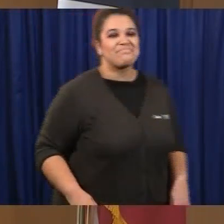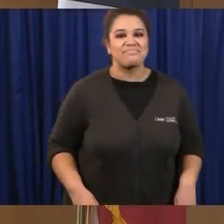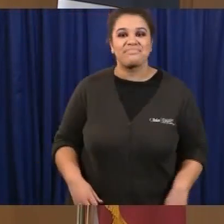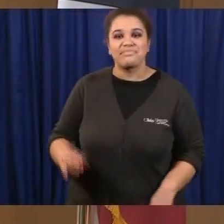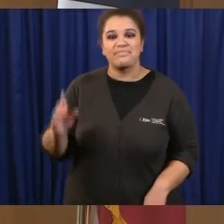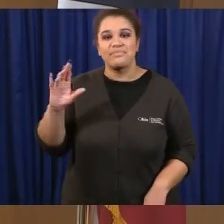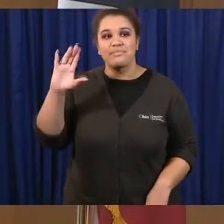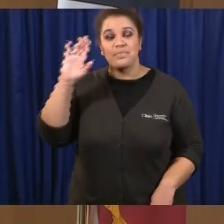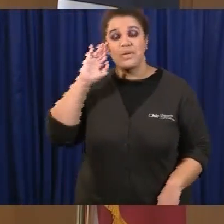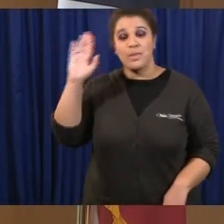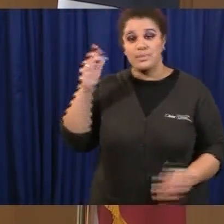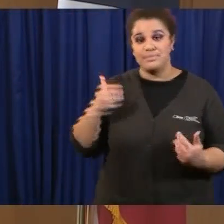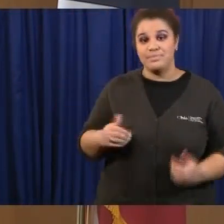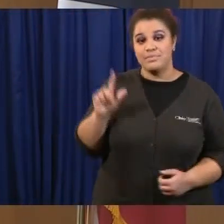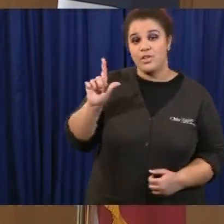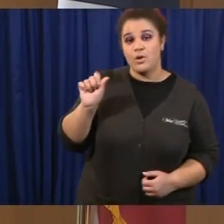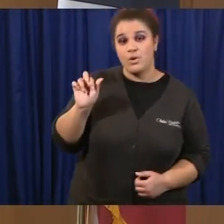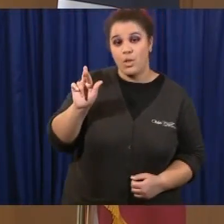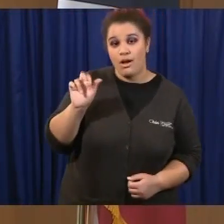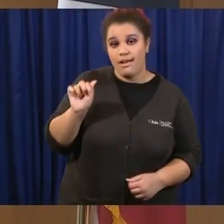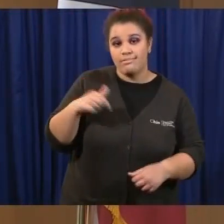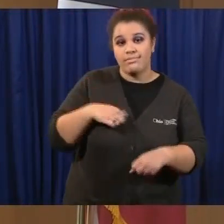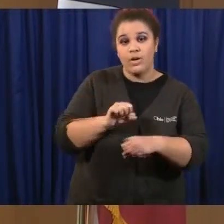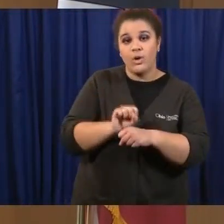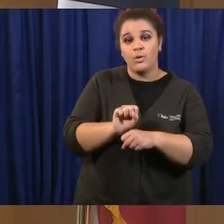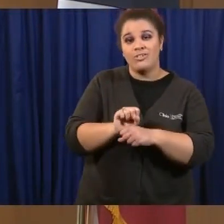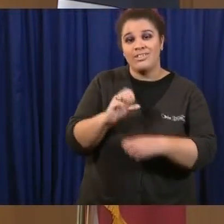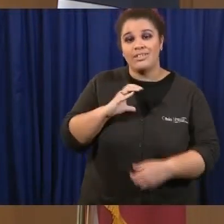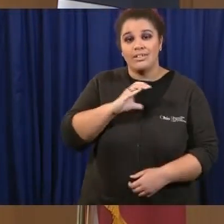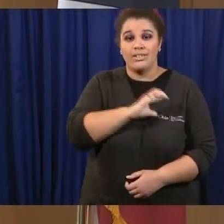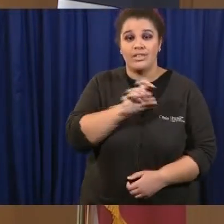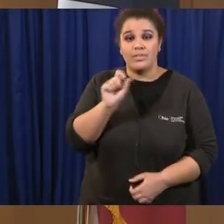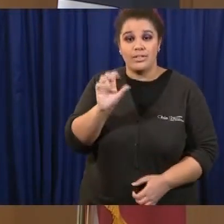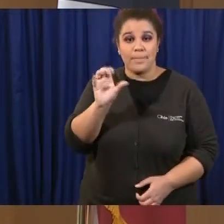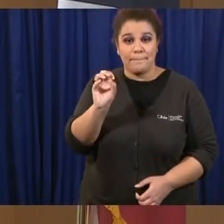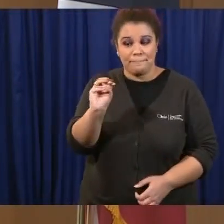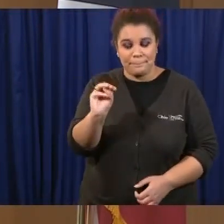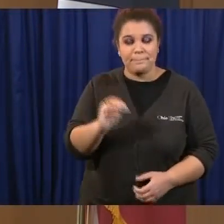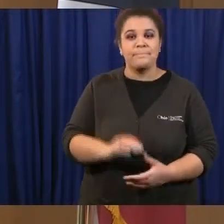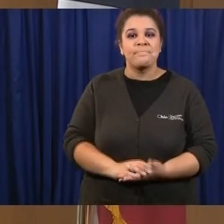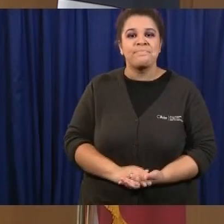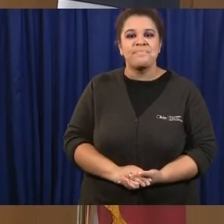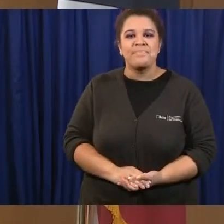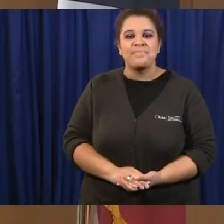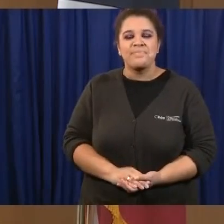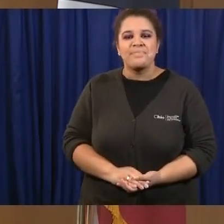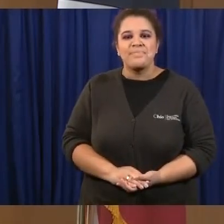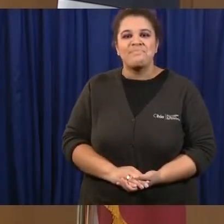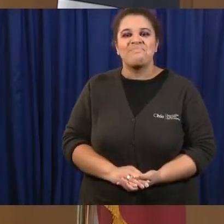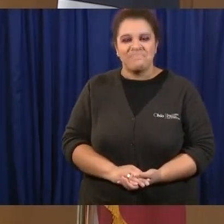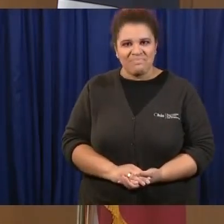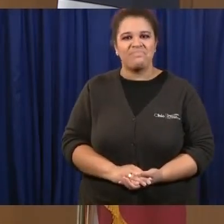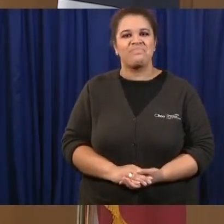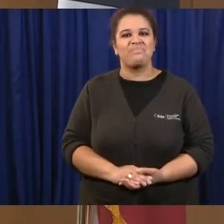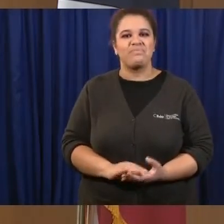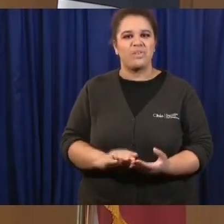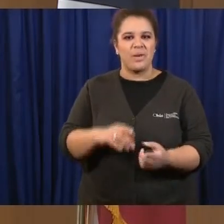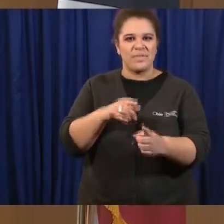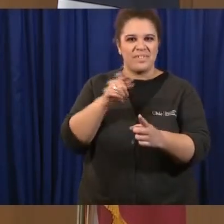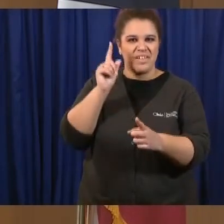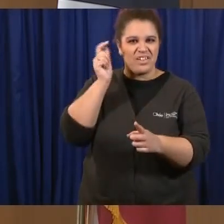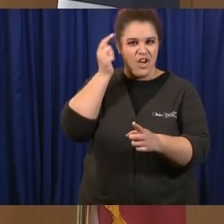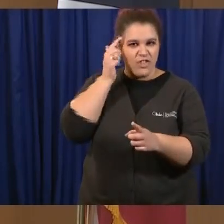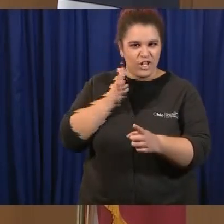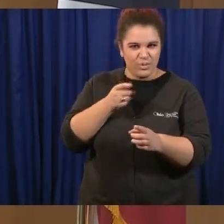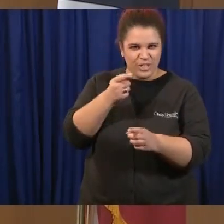Hello, this is Laura from Cleveland.com. I just kind of want to follow up, Governor DeWine, on what you were just talking about